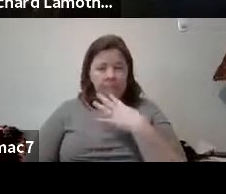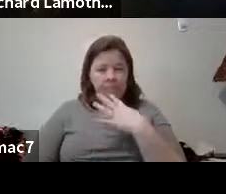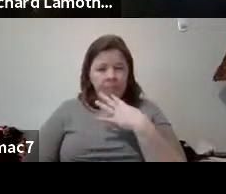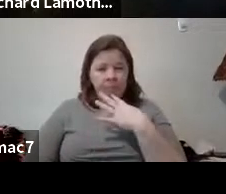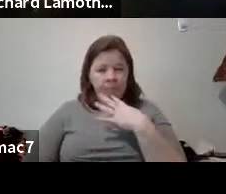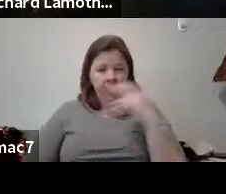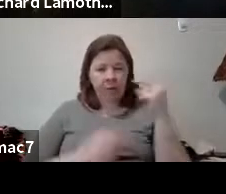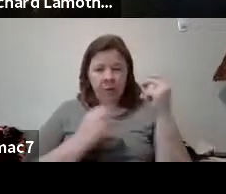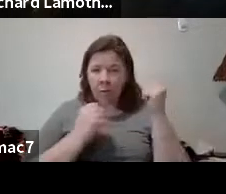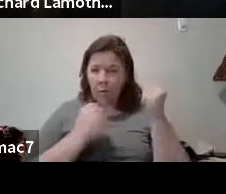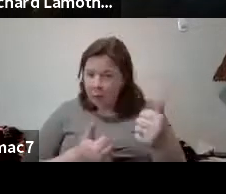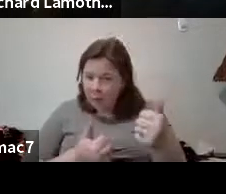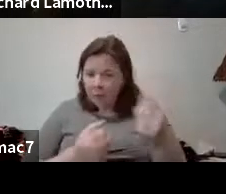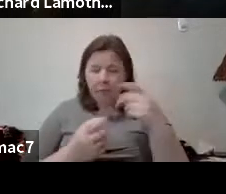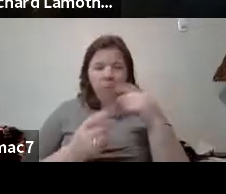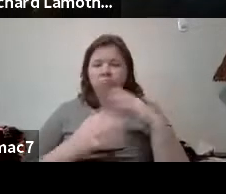much quickly, and